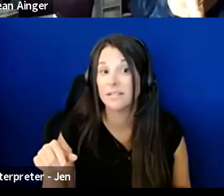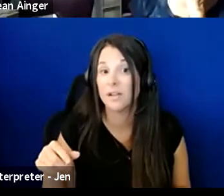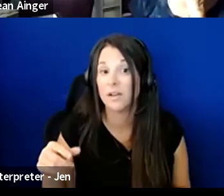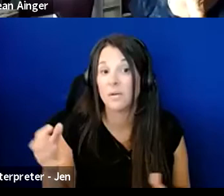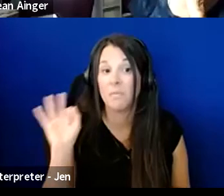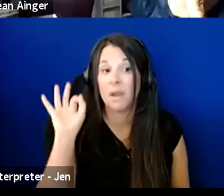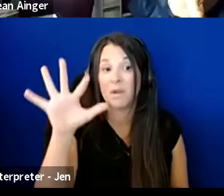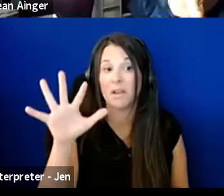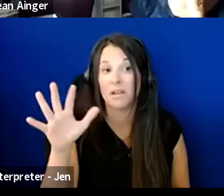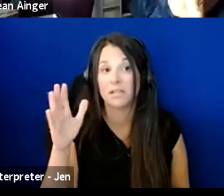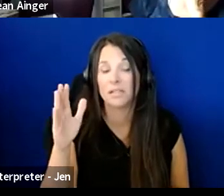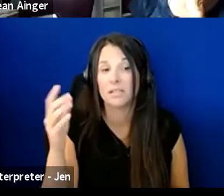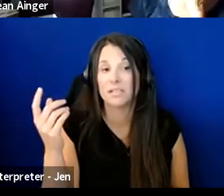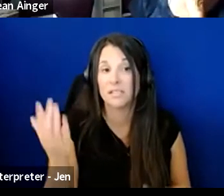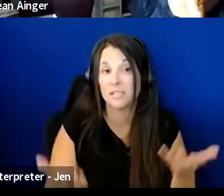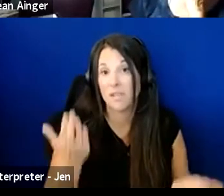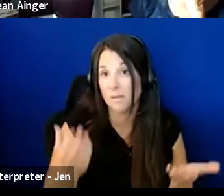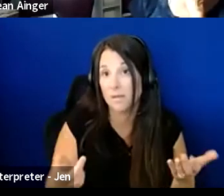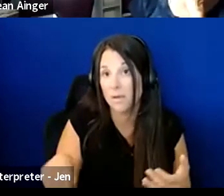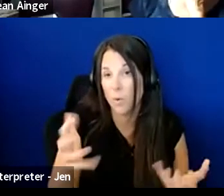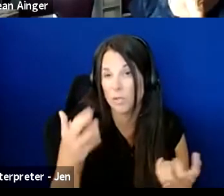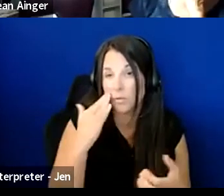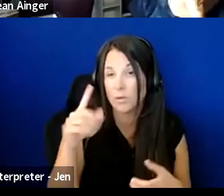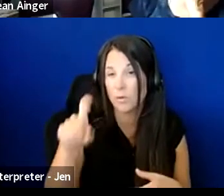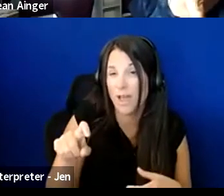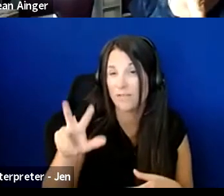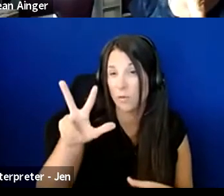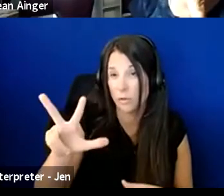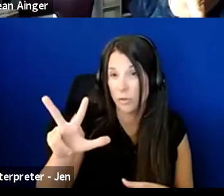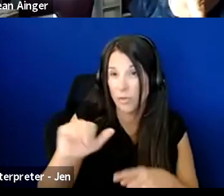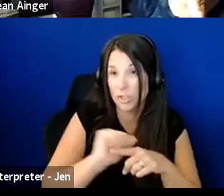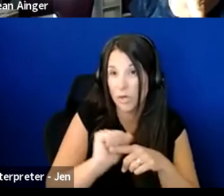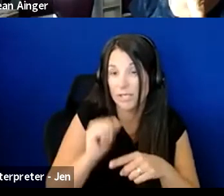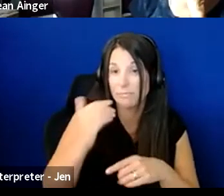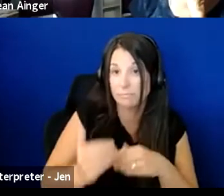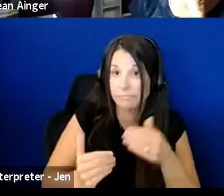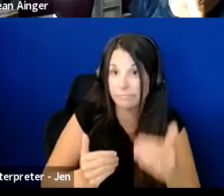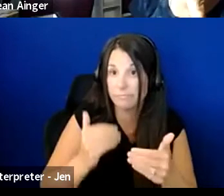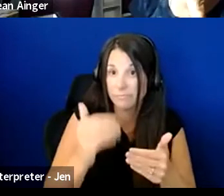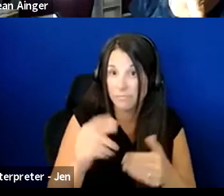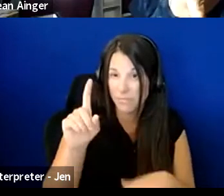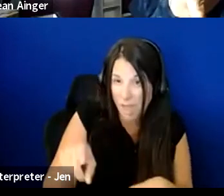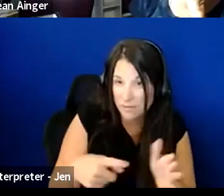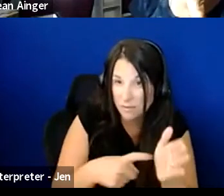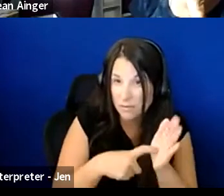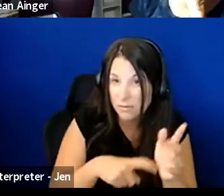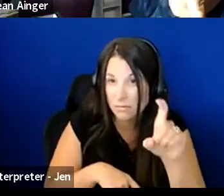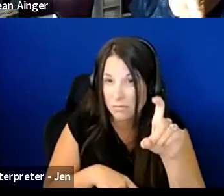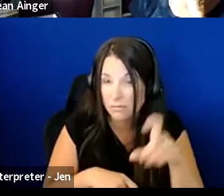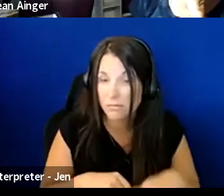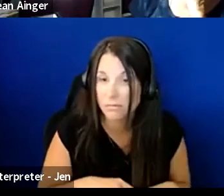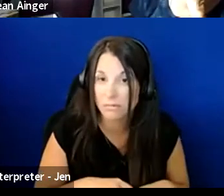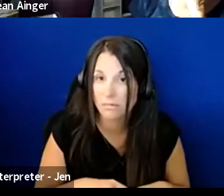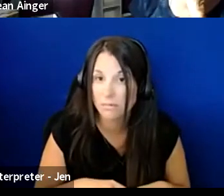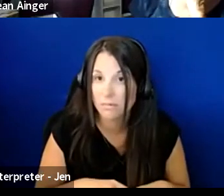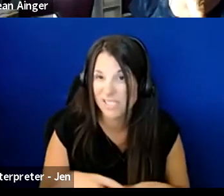you have to take all 3 of the trainings in succession immediately? Which would be, what,